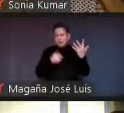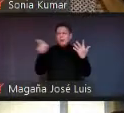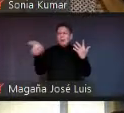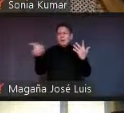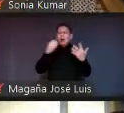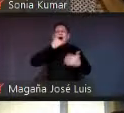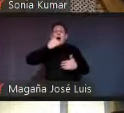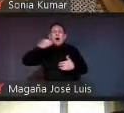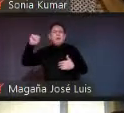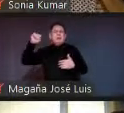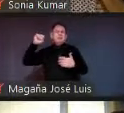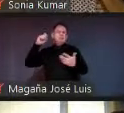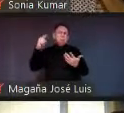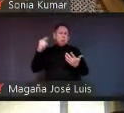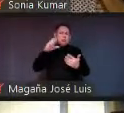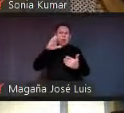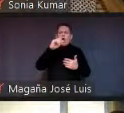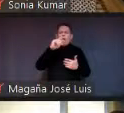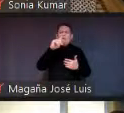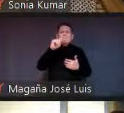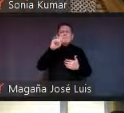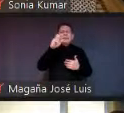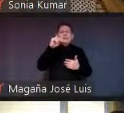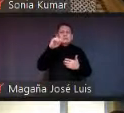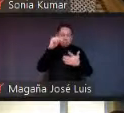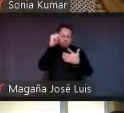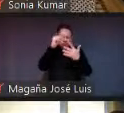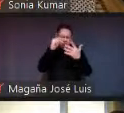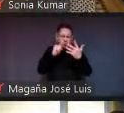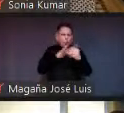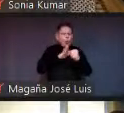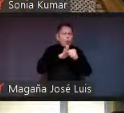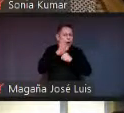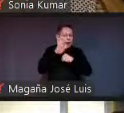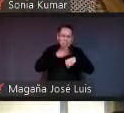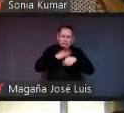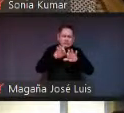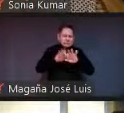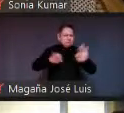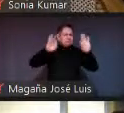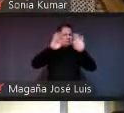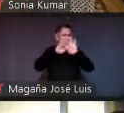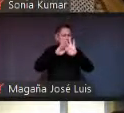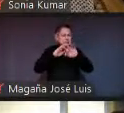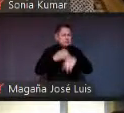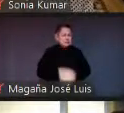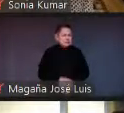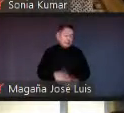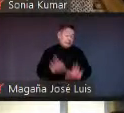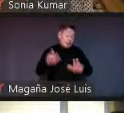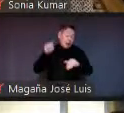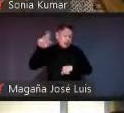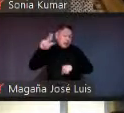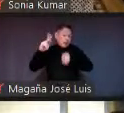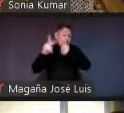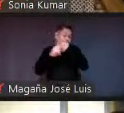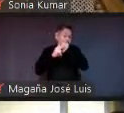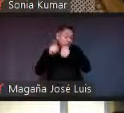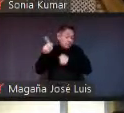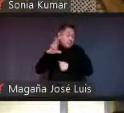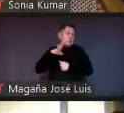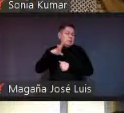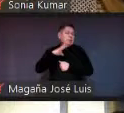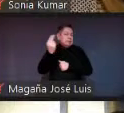included within a medical school curriculum? So that picture is really describing the UK competencies and priorities. But